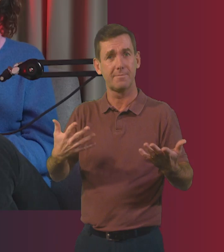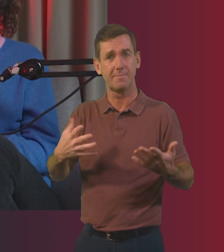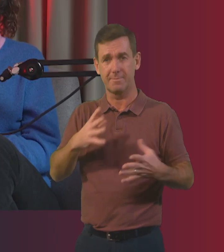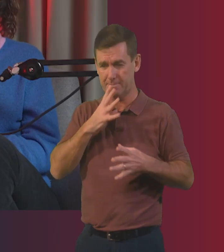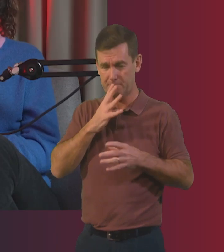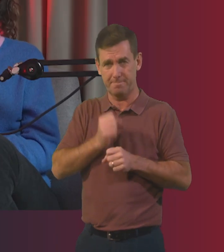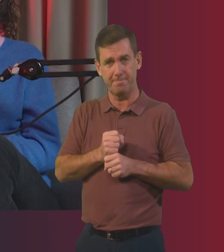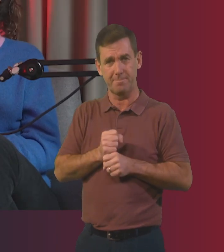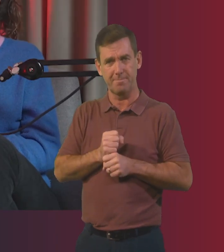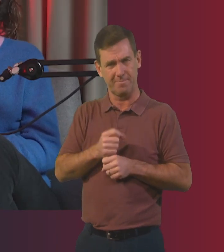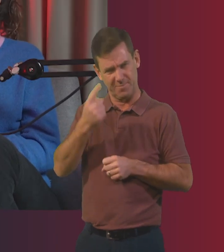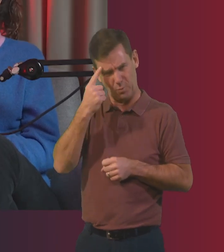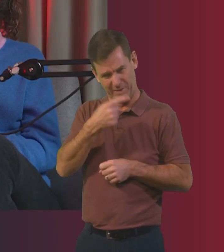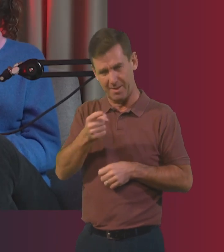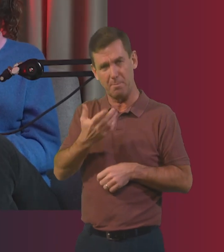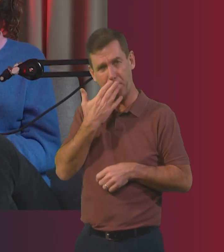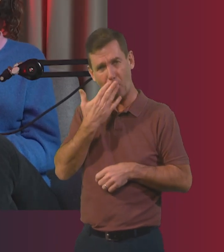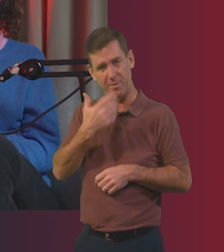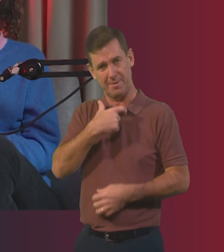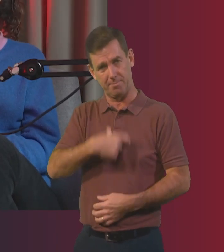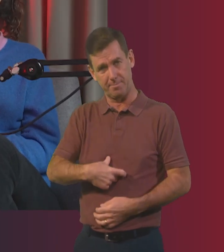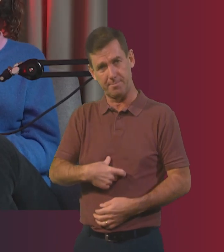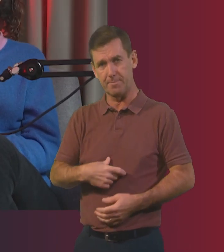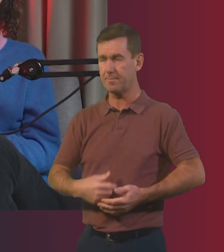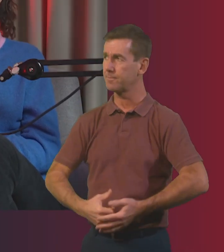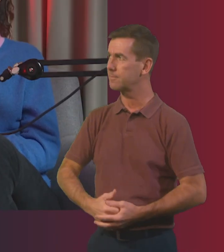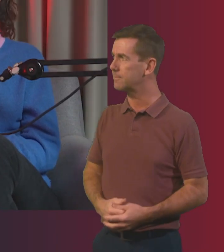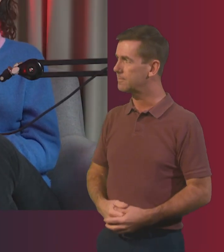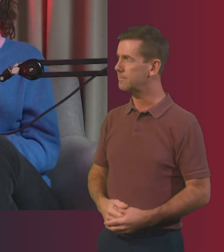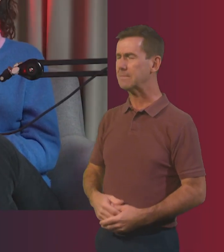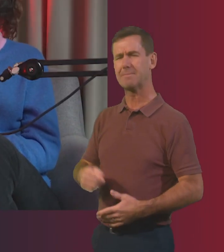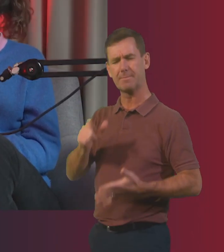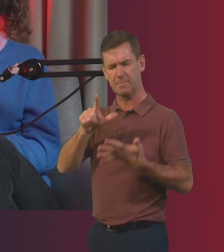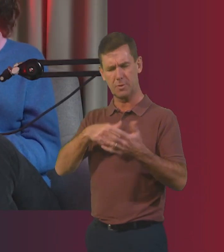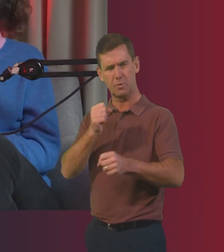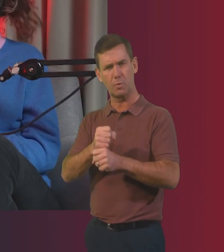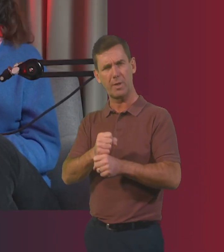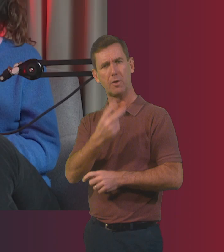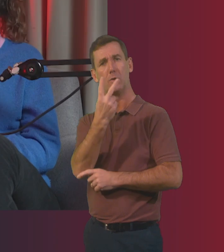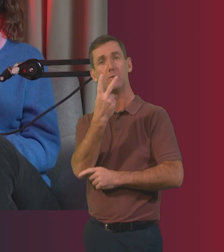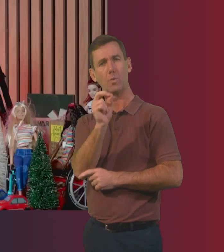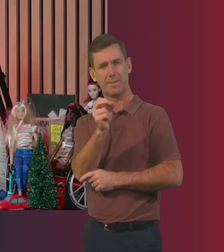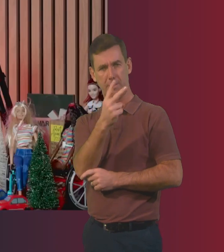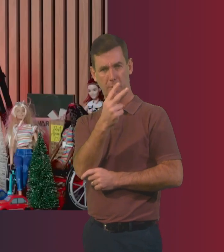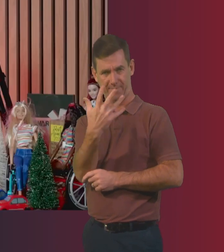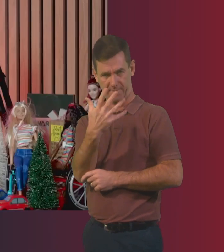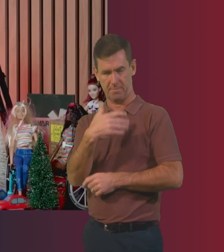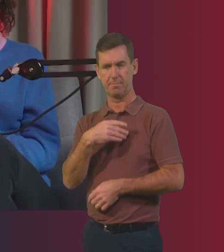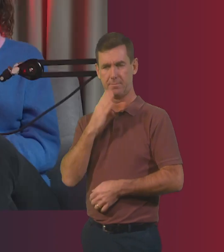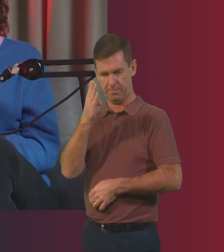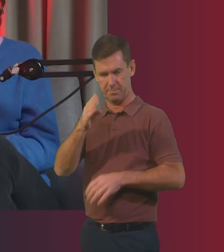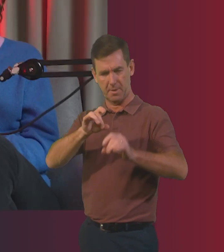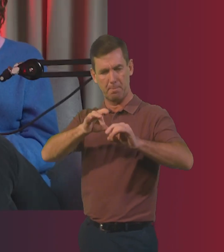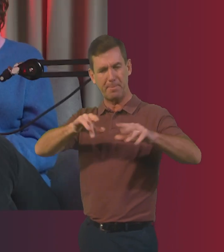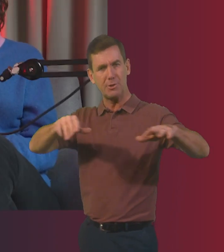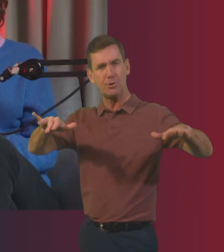sounds like I'm really boring. But what am I doing? I'm going to the beach in February. Nice. That's my plan. Ooh.